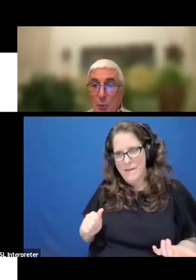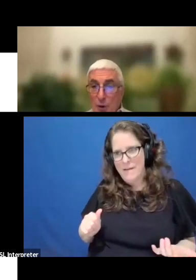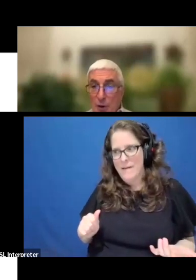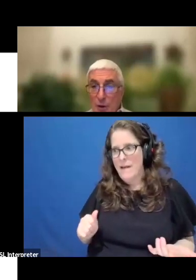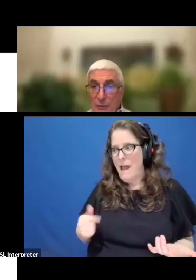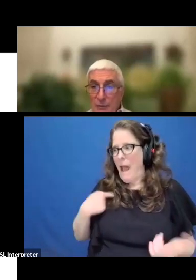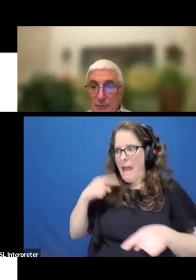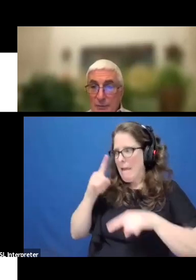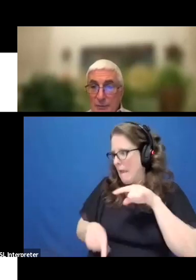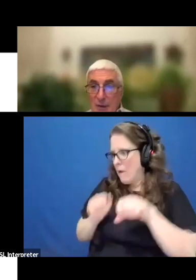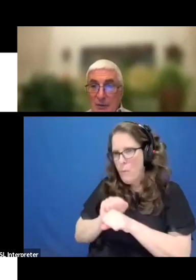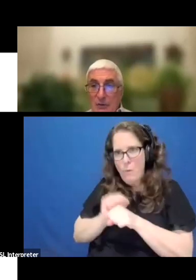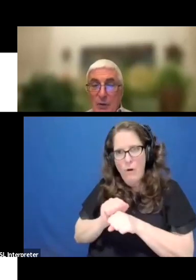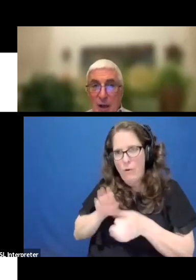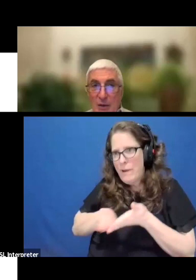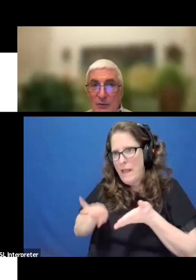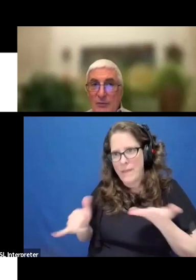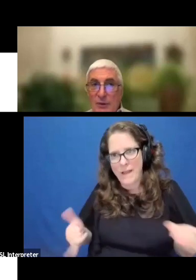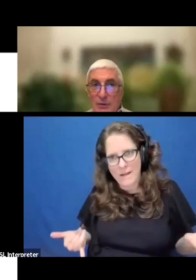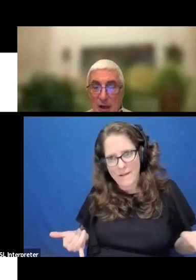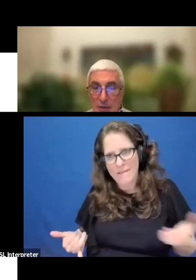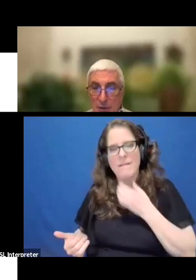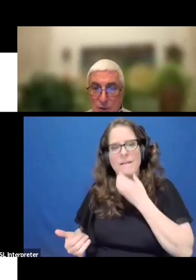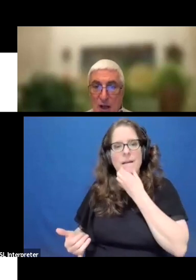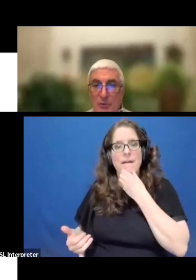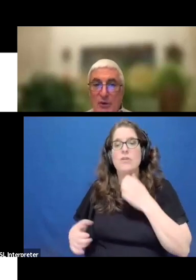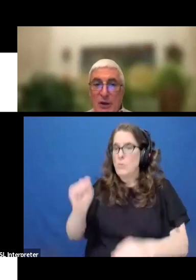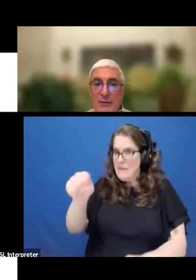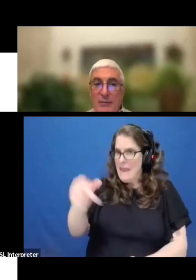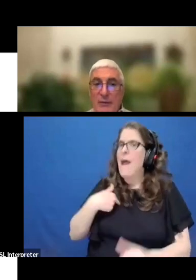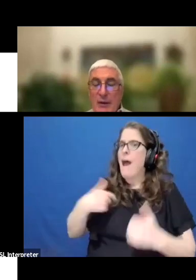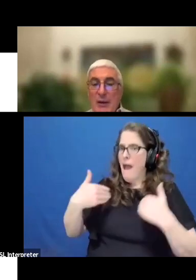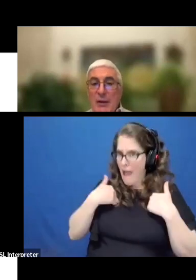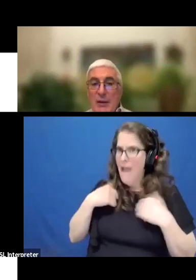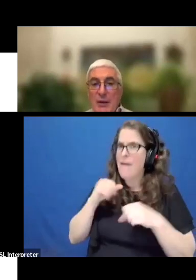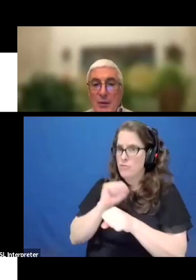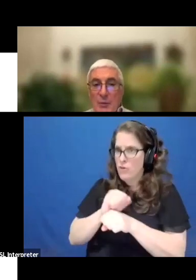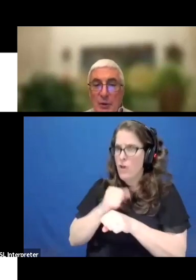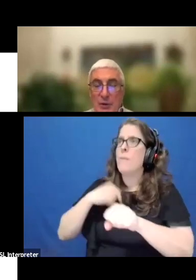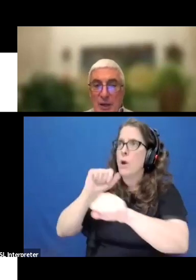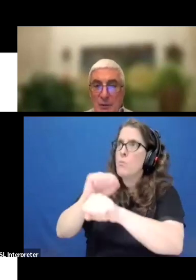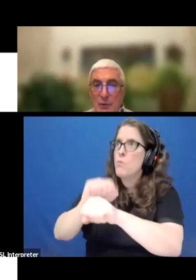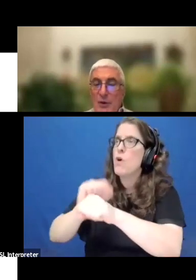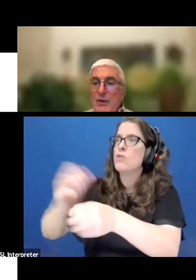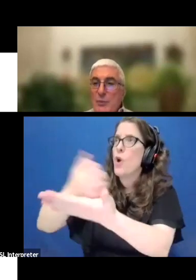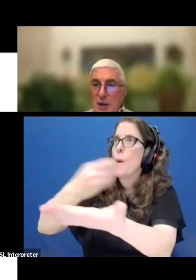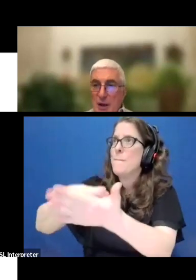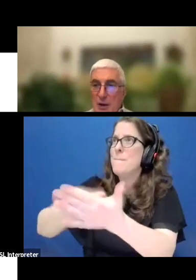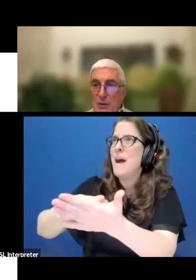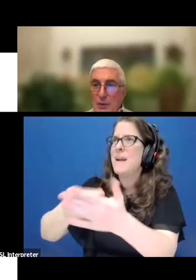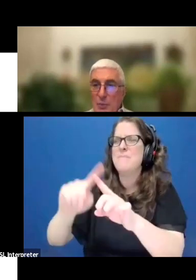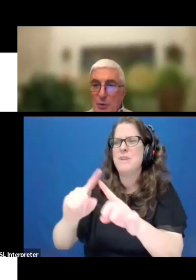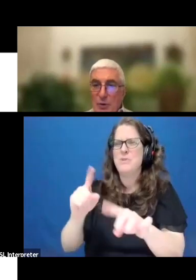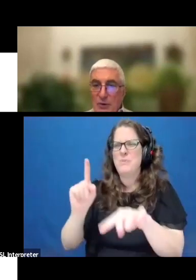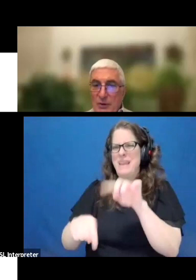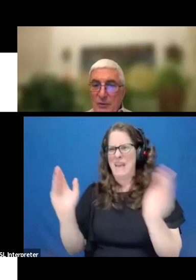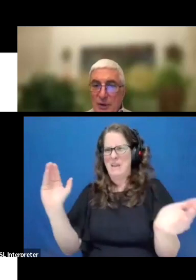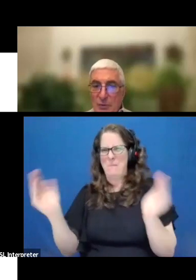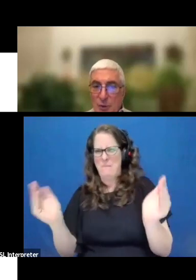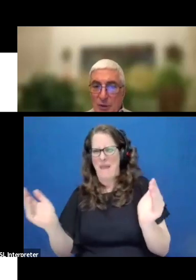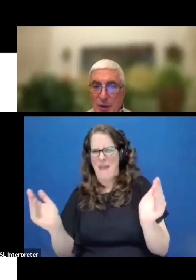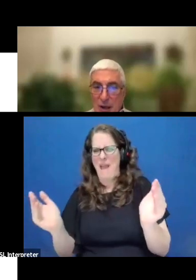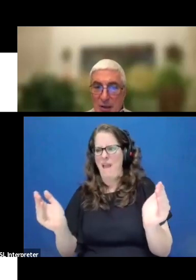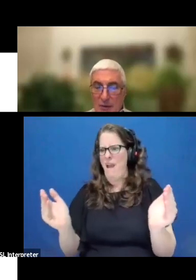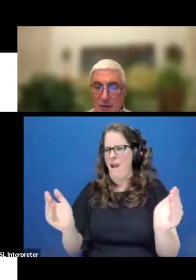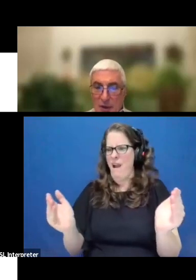to work. So yes, you got the job done, but you can't really compare your productivity